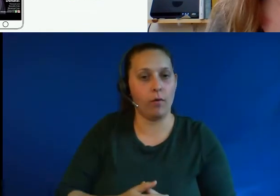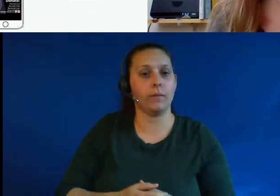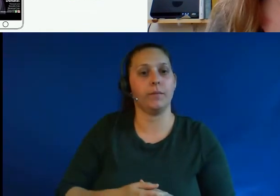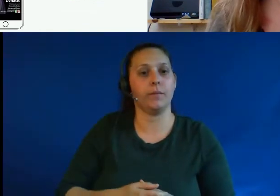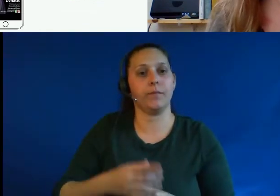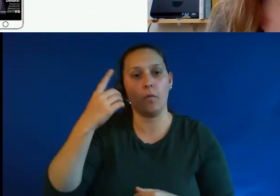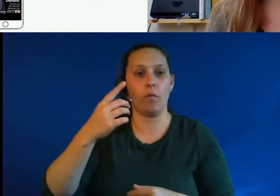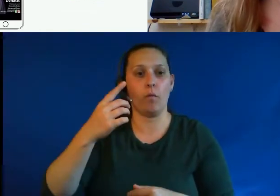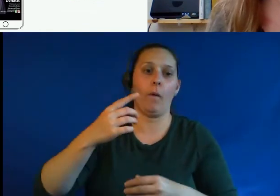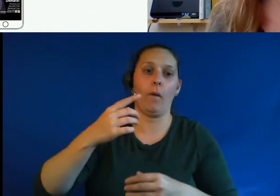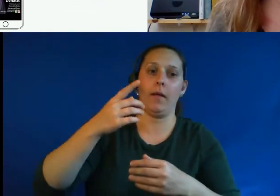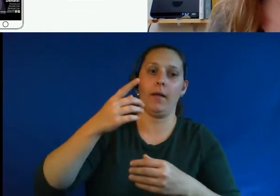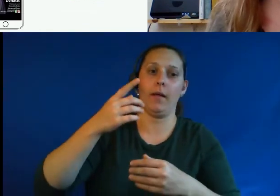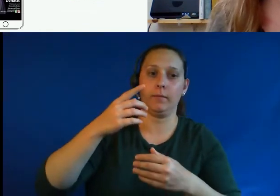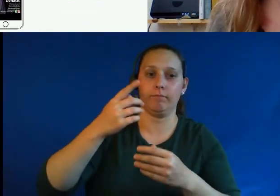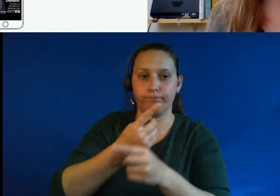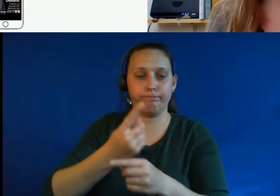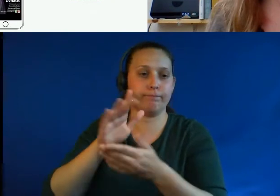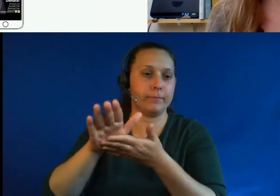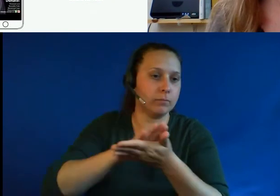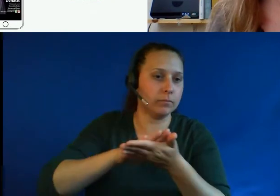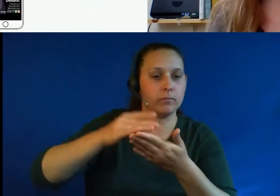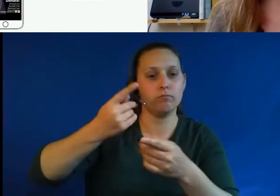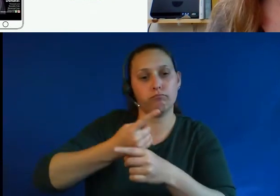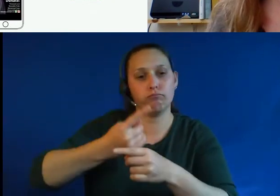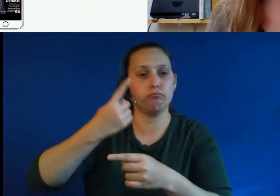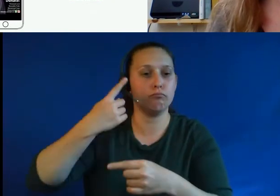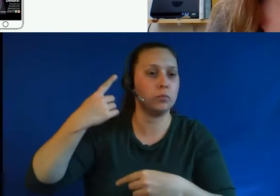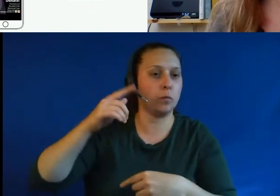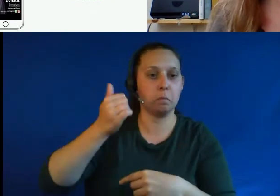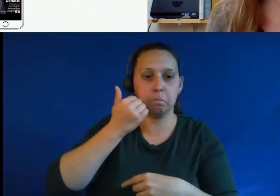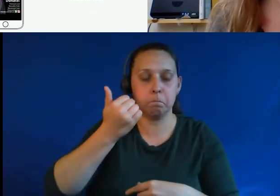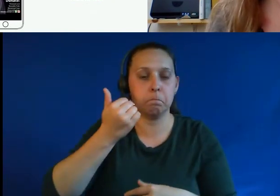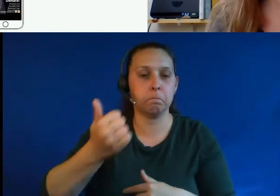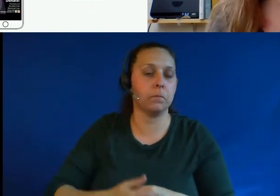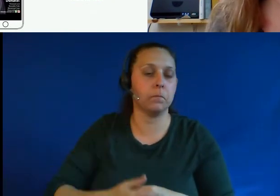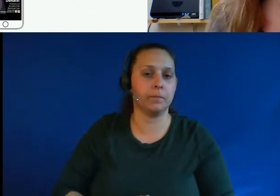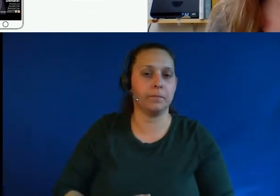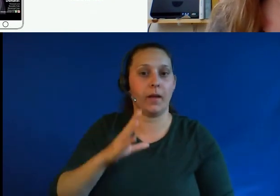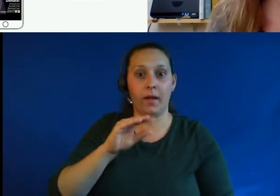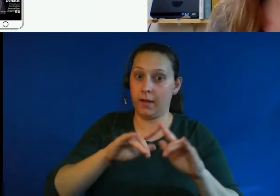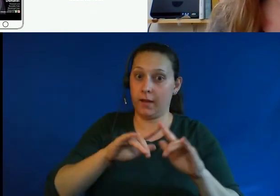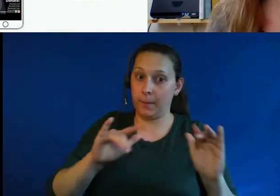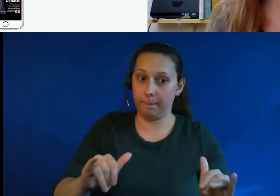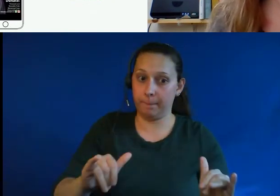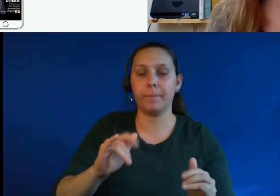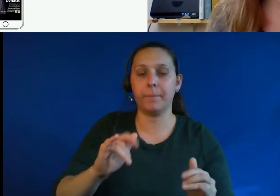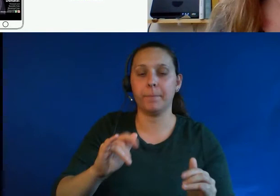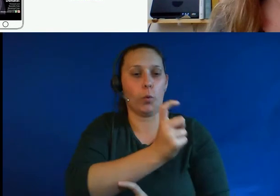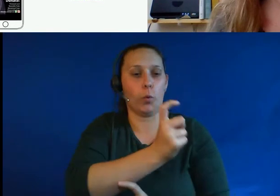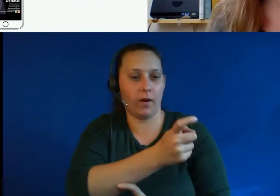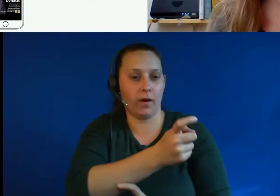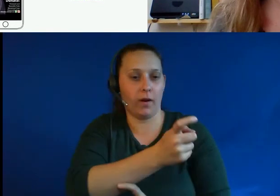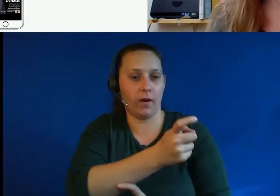management education, and also organizing and making donations. And also we are working on having